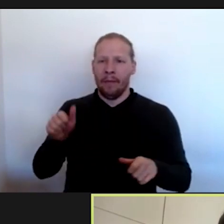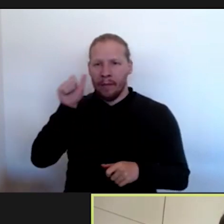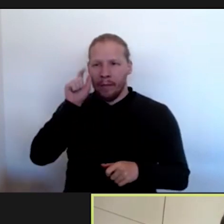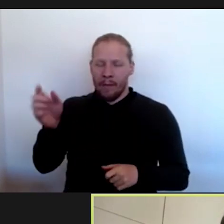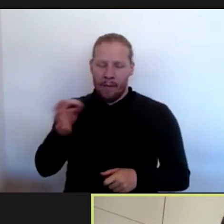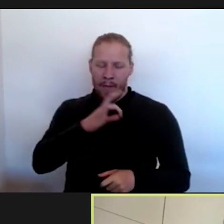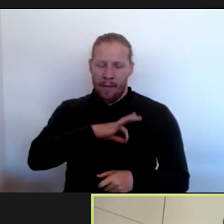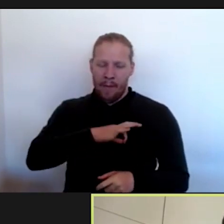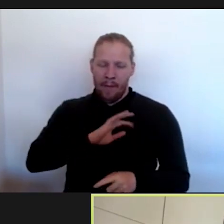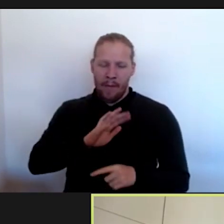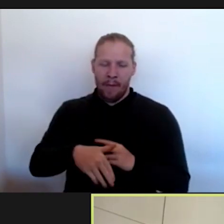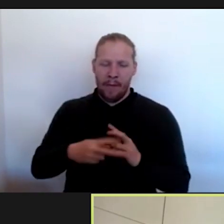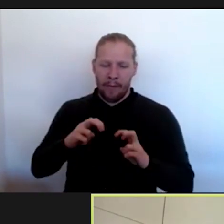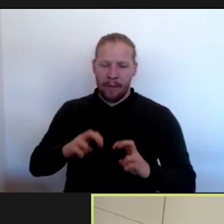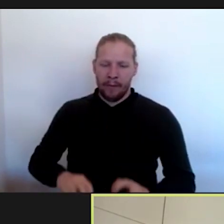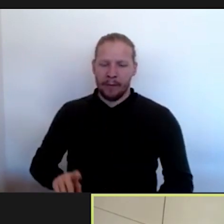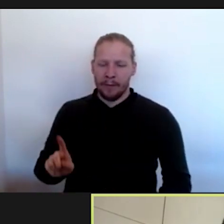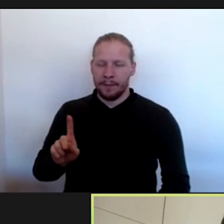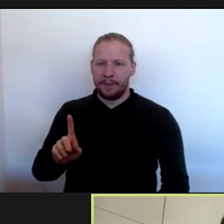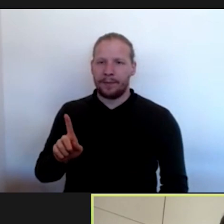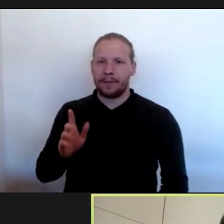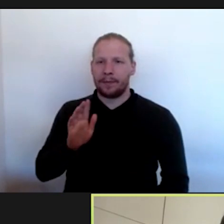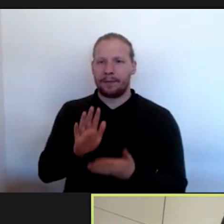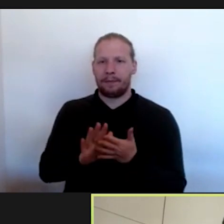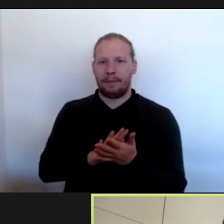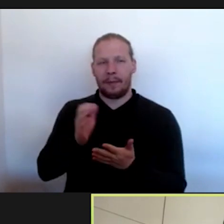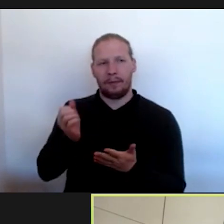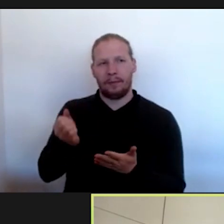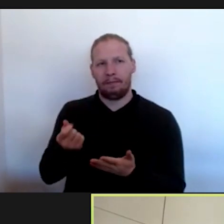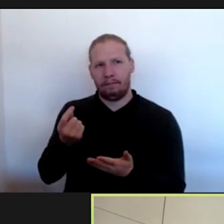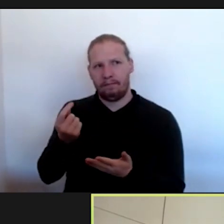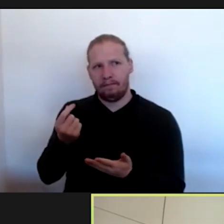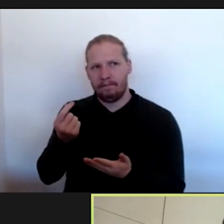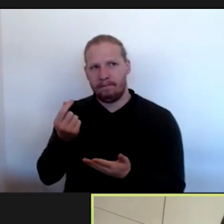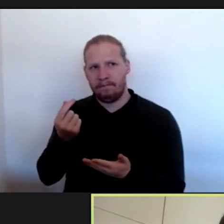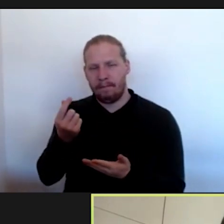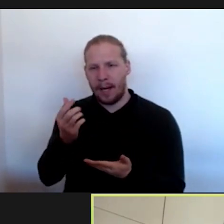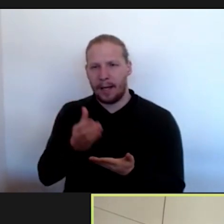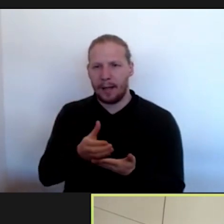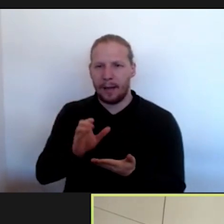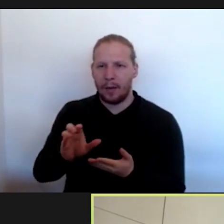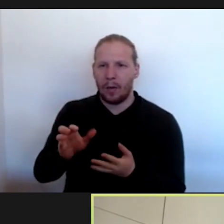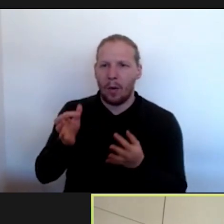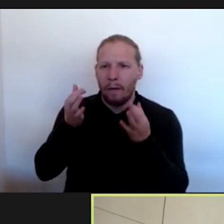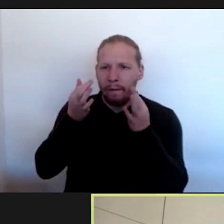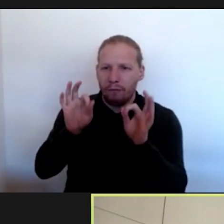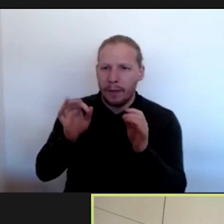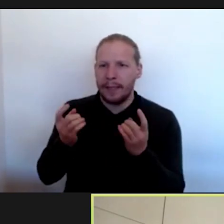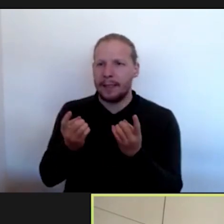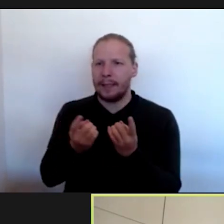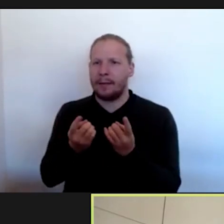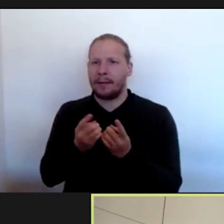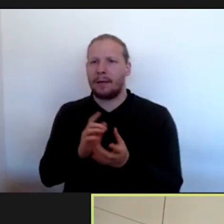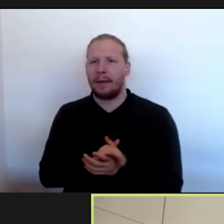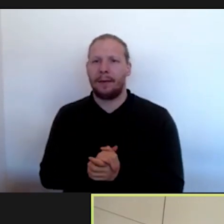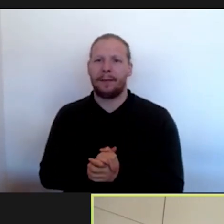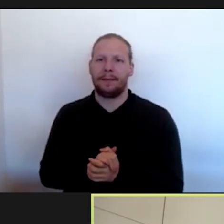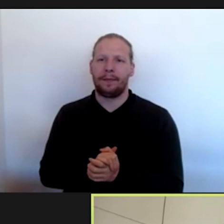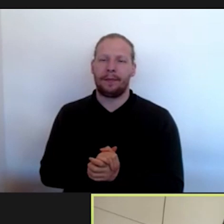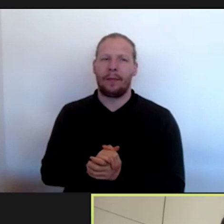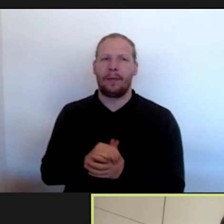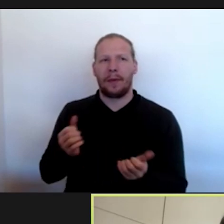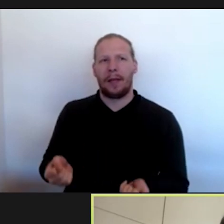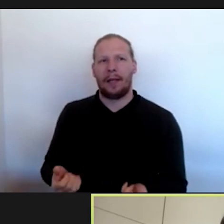Being exact, are you offering a koha? Are you offering free something? Are you offering your